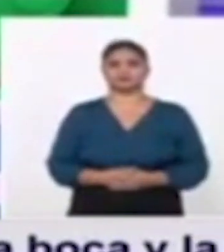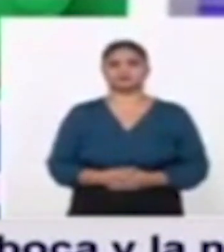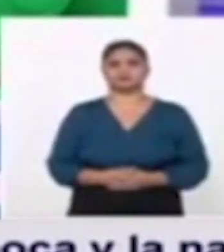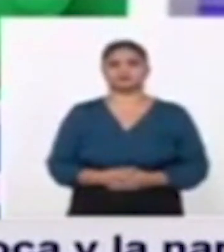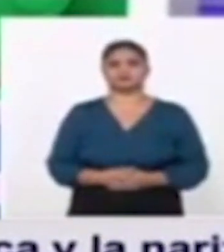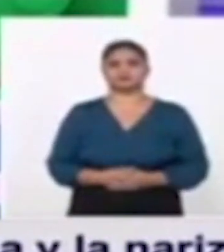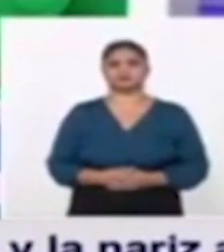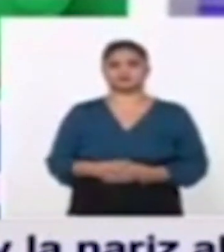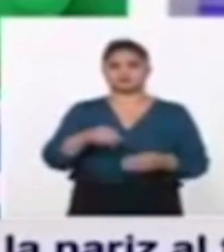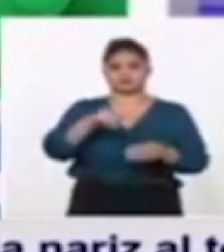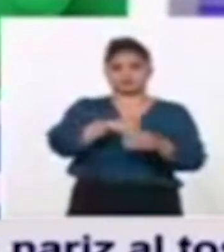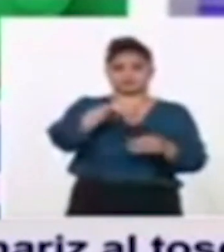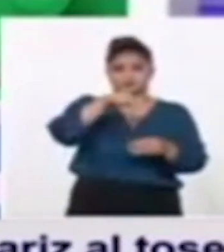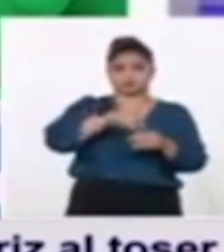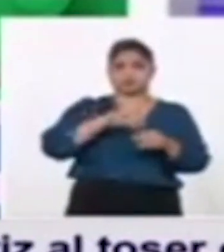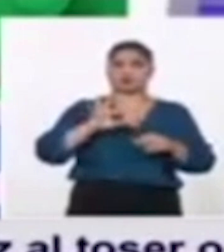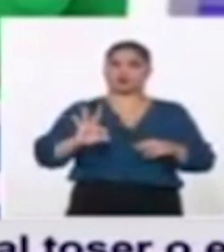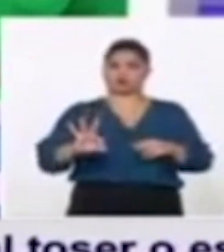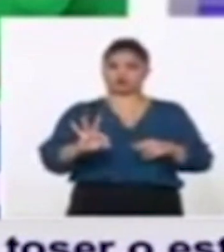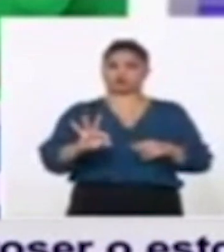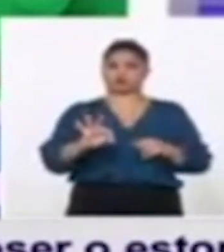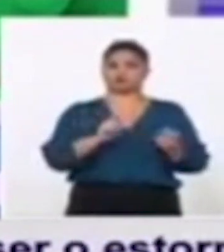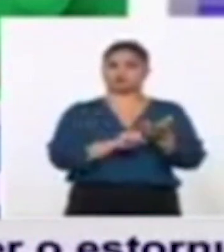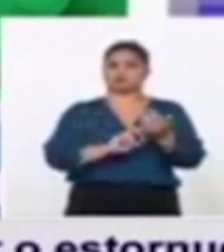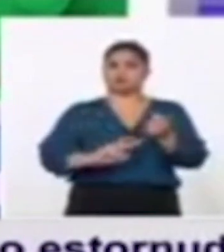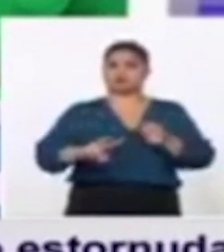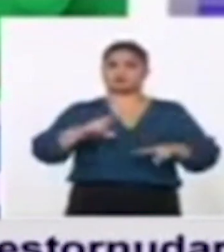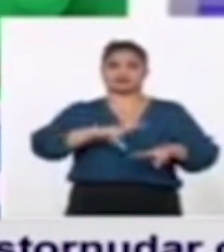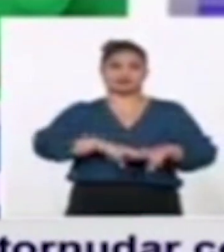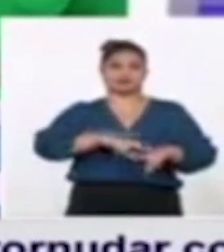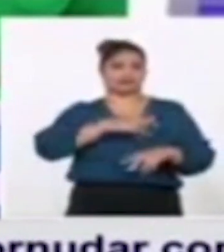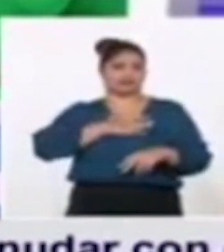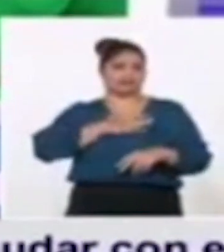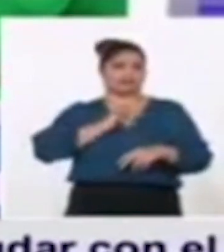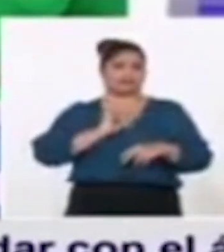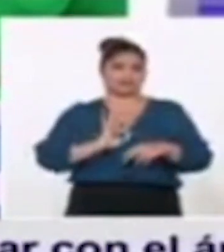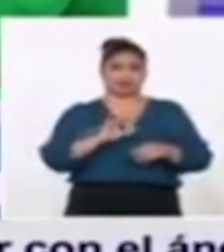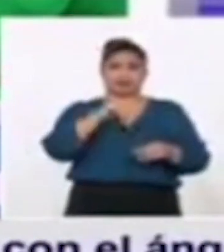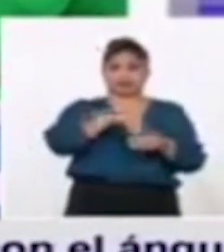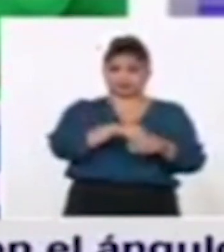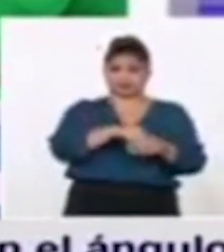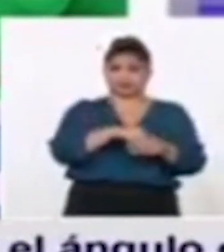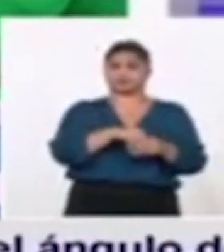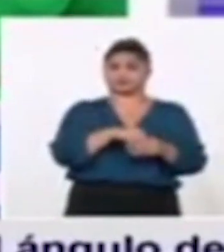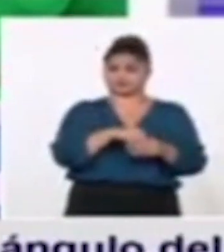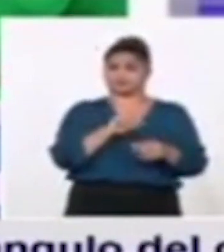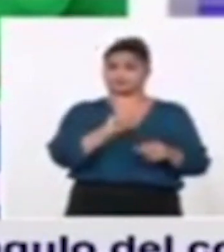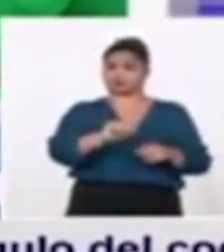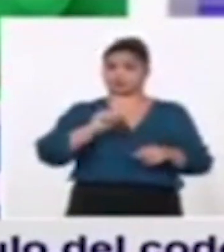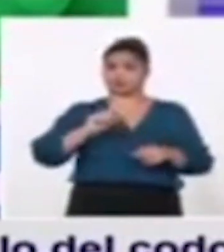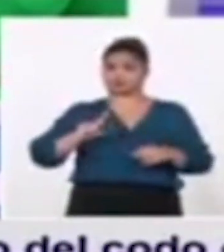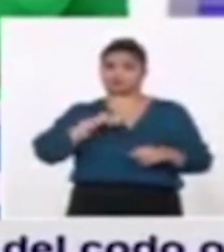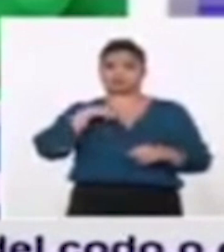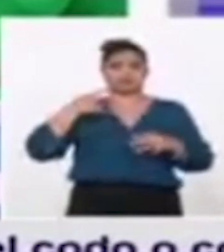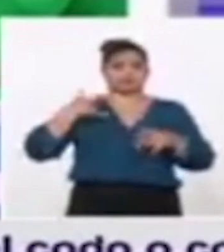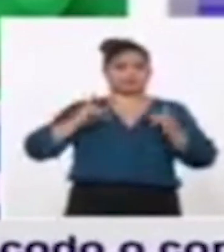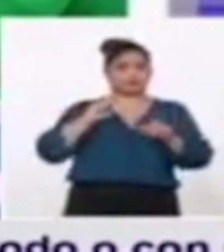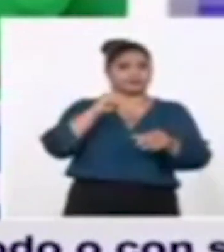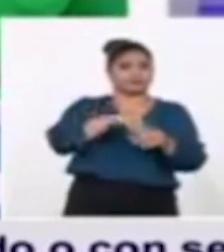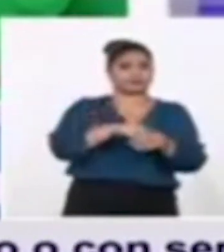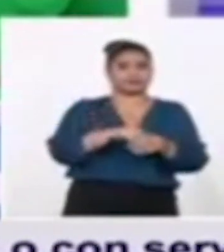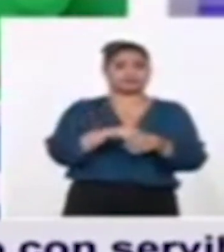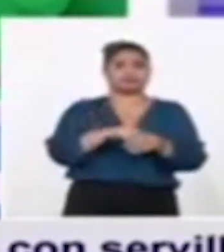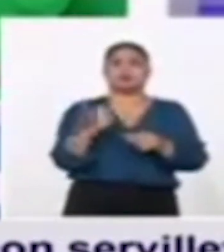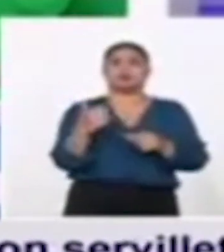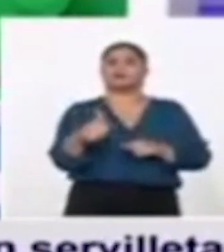31,346 COVID-19 patients were registered in the fourth month of this year, some 5,660 more than